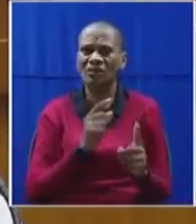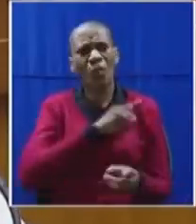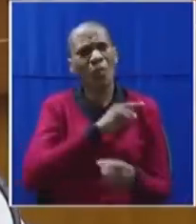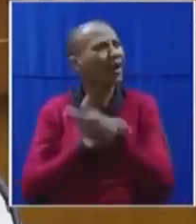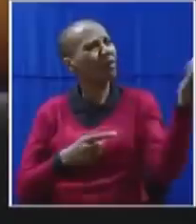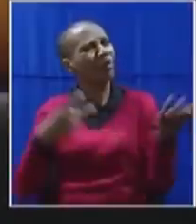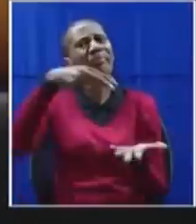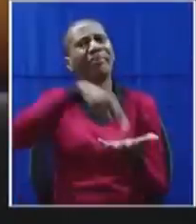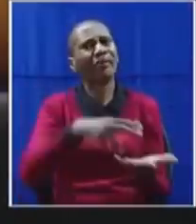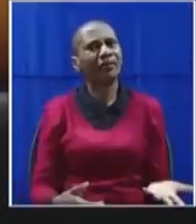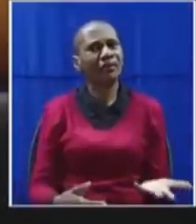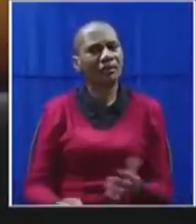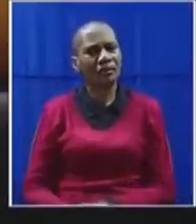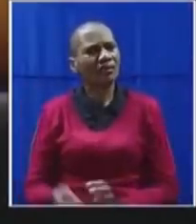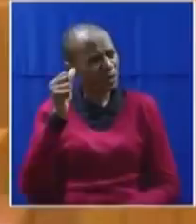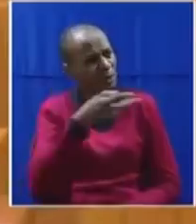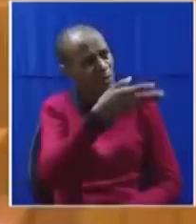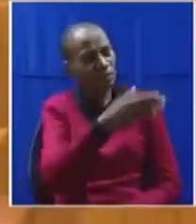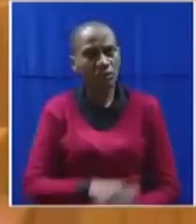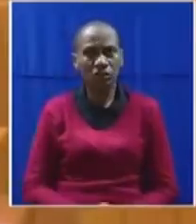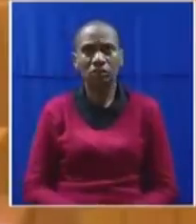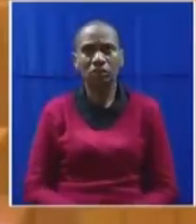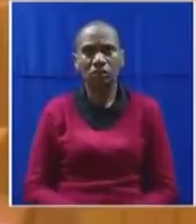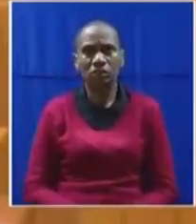order. He didn't make a noise.